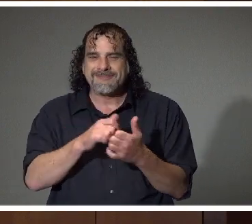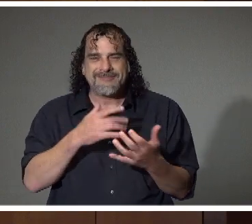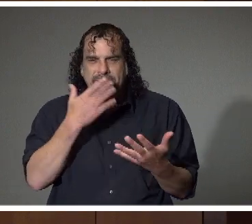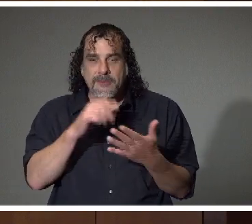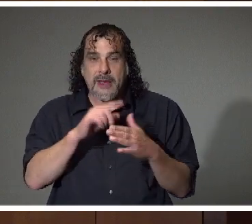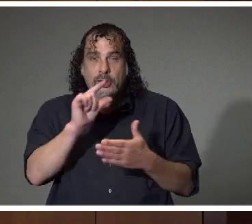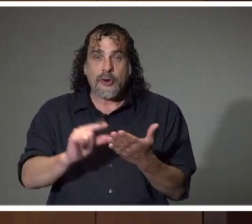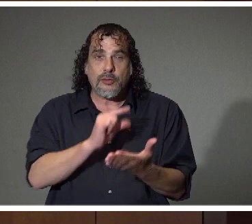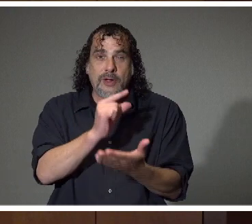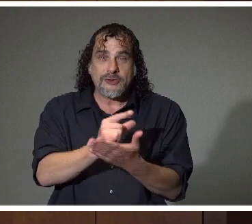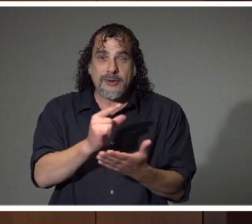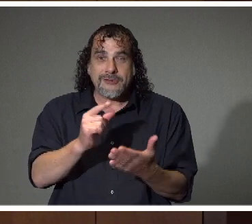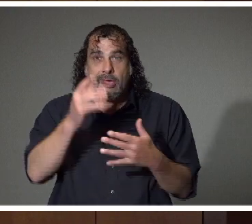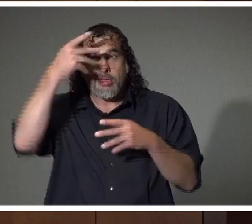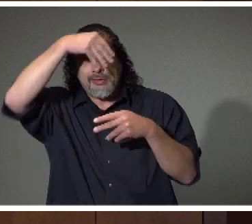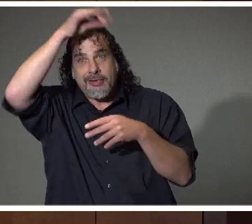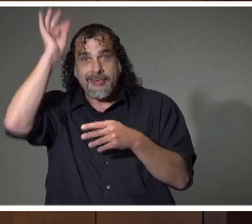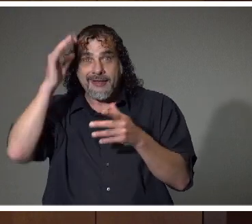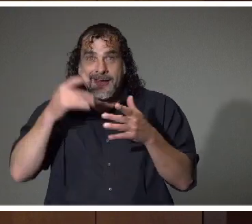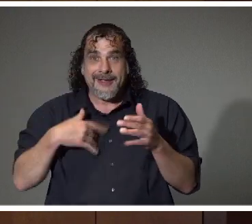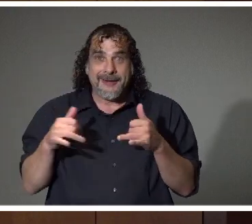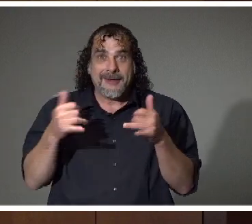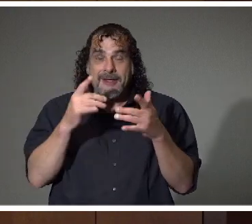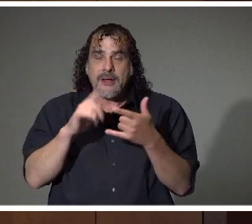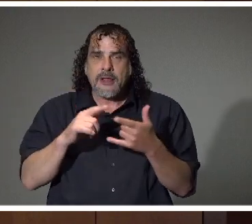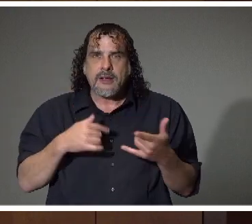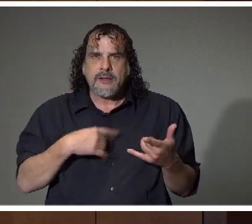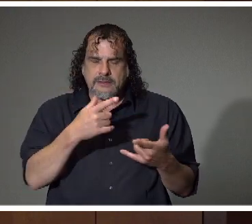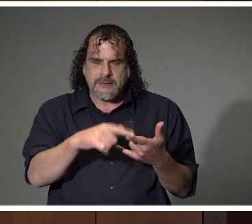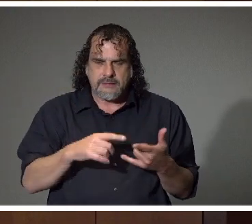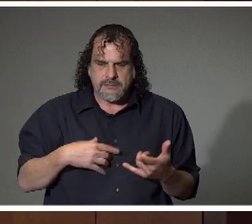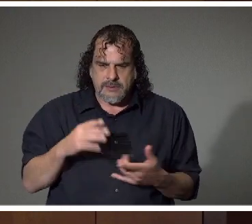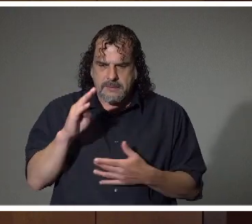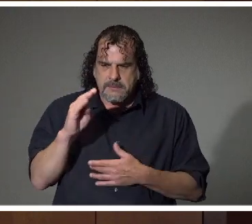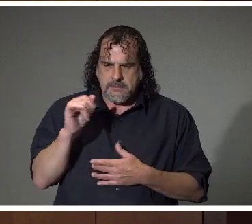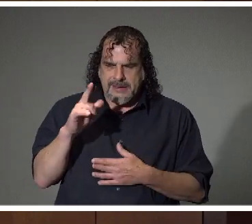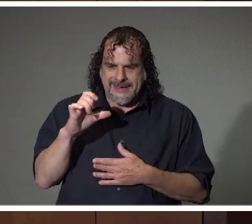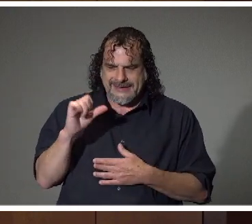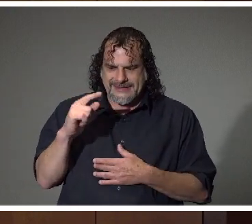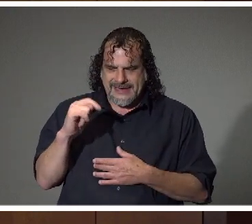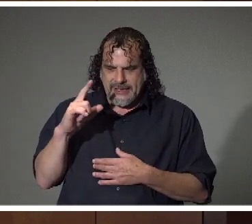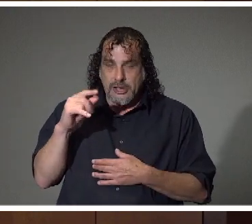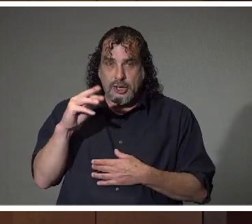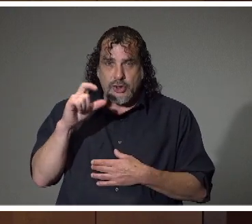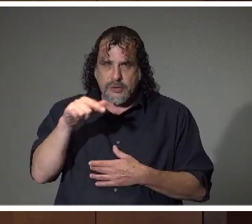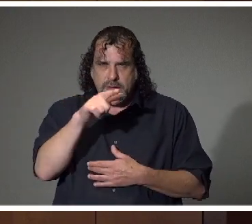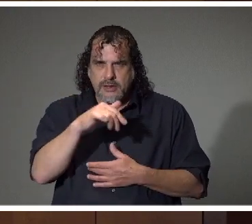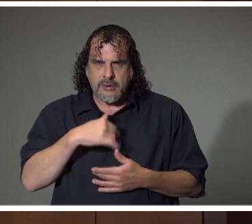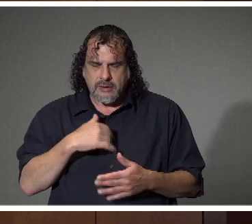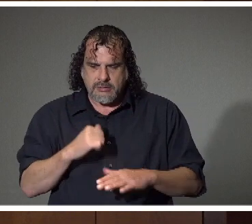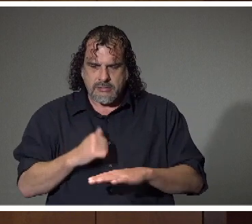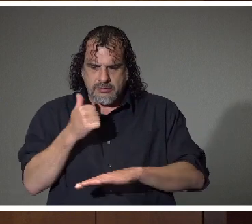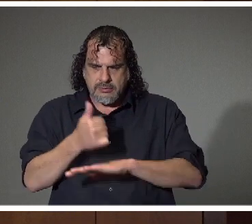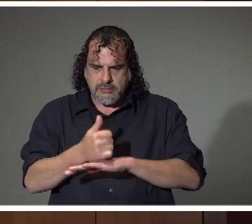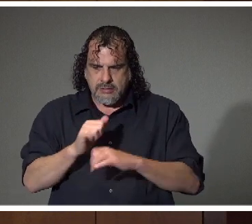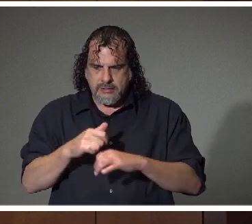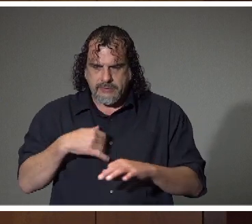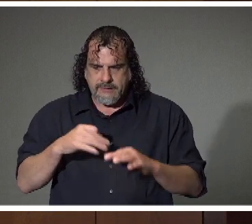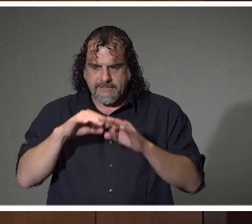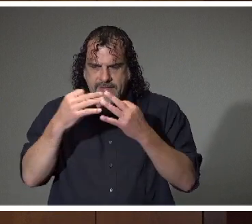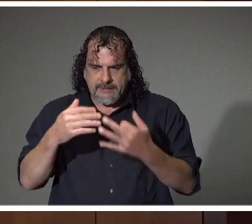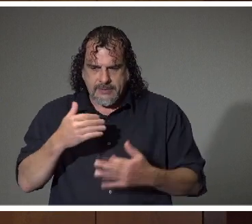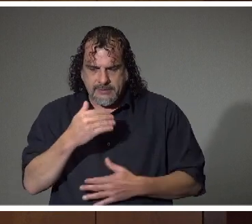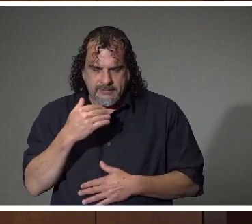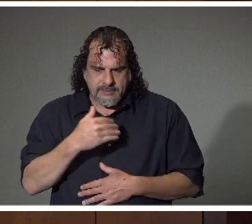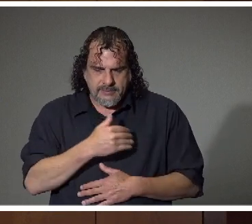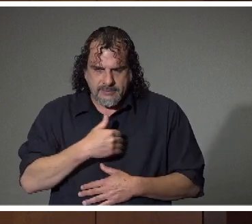places like Bay St. Louis where you have a graduation parade that's set up or potentially be set up to house family members. Then you have